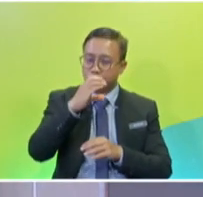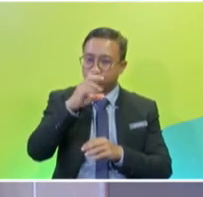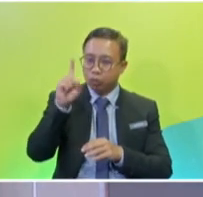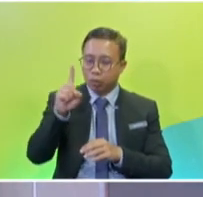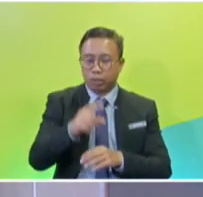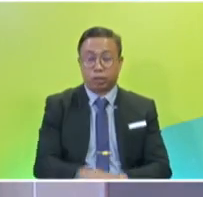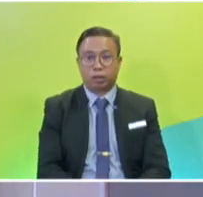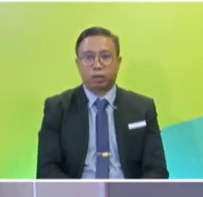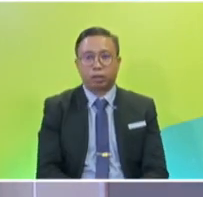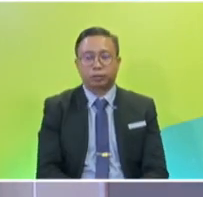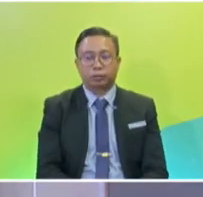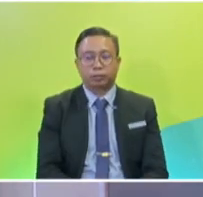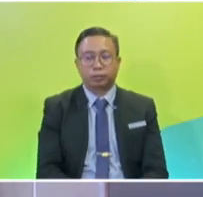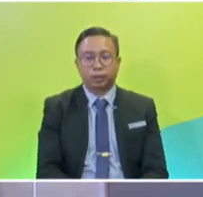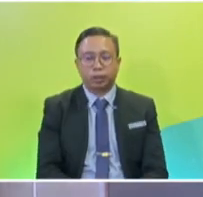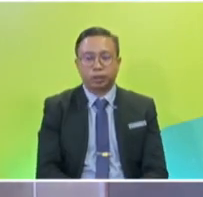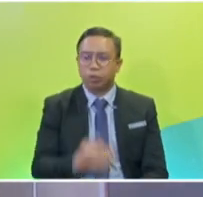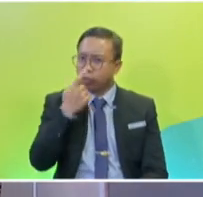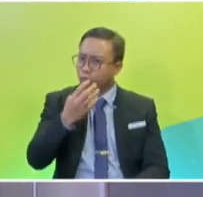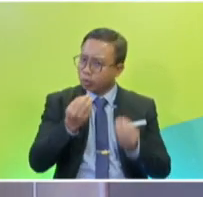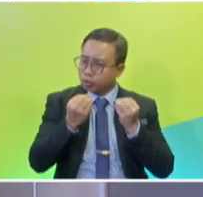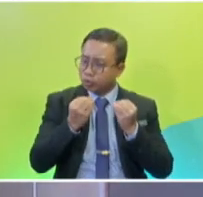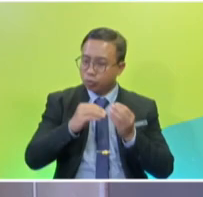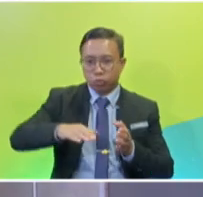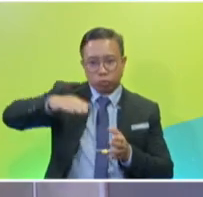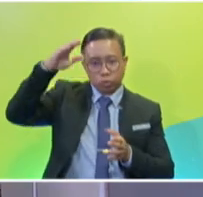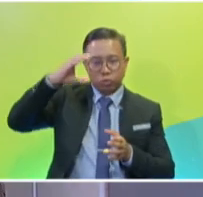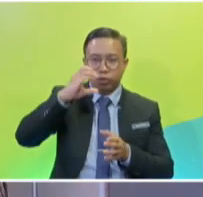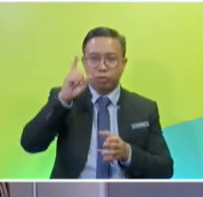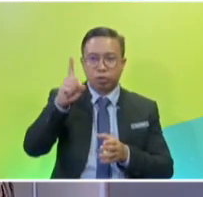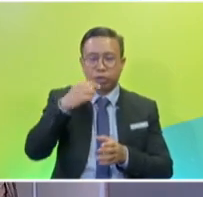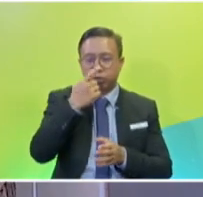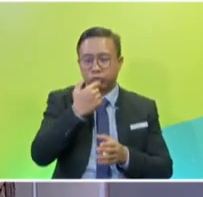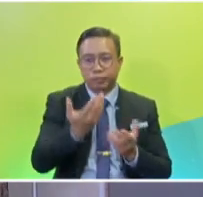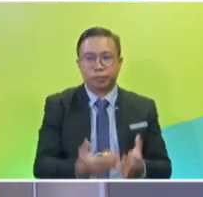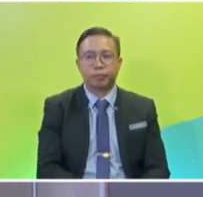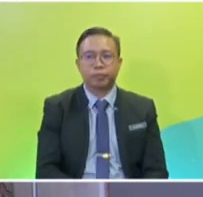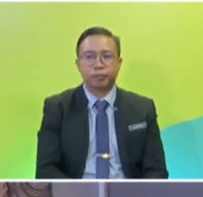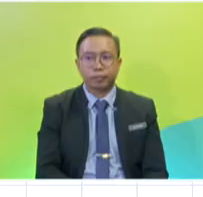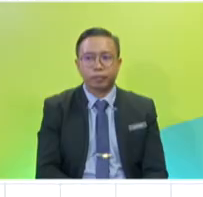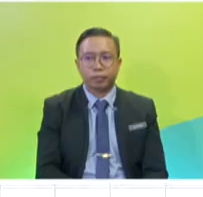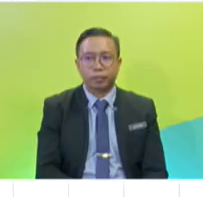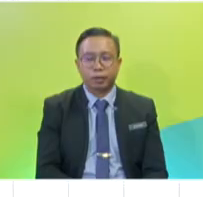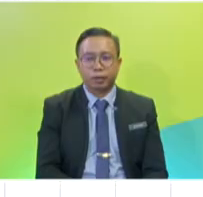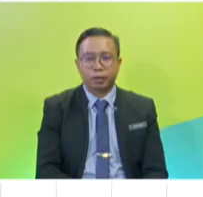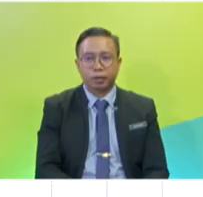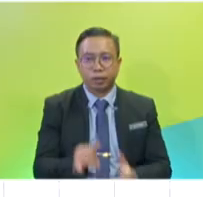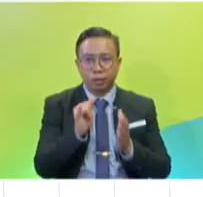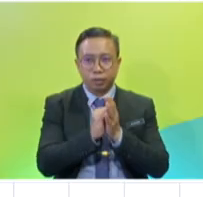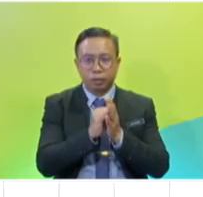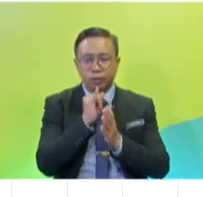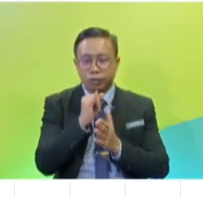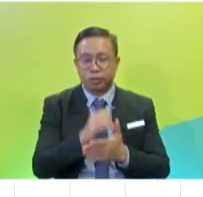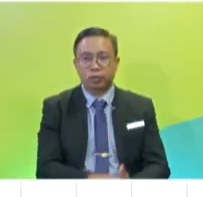C1. Okay. So, who wants to grow your C1? Anyone? This is the tougher part,